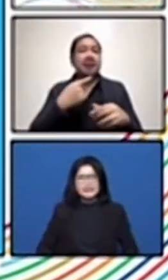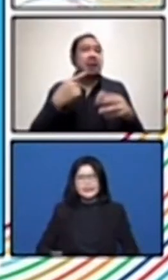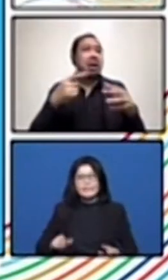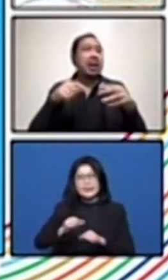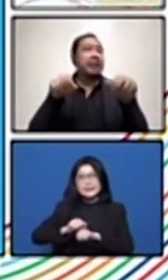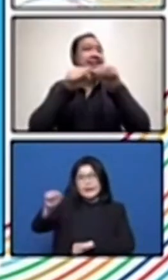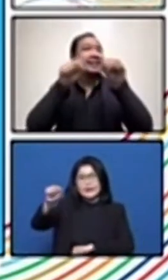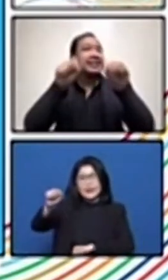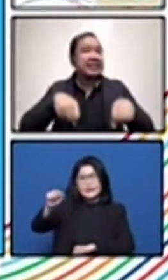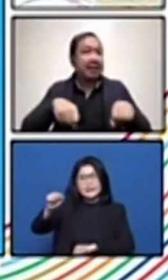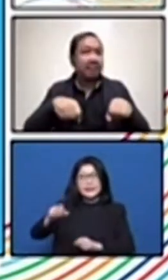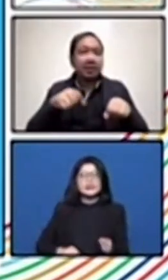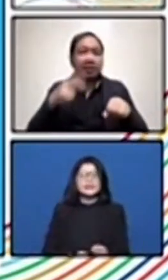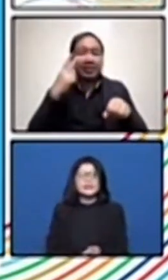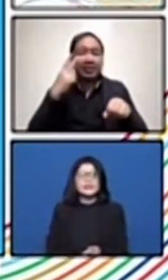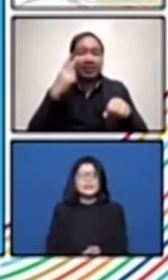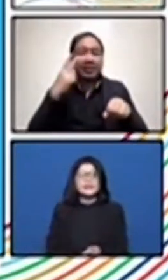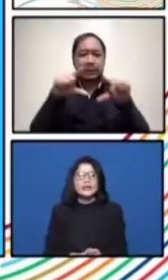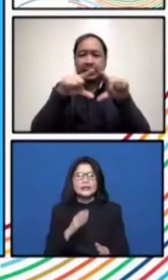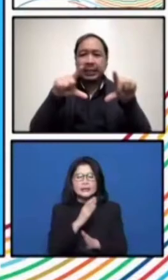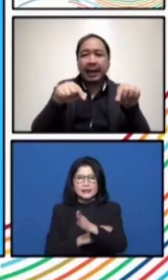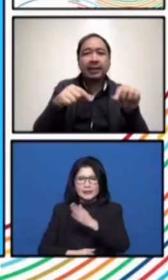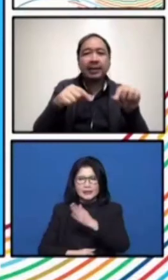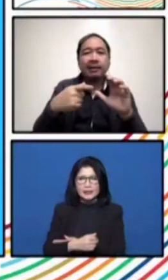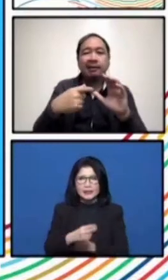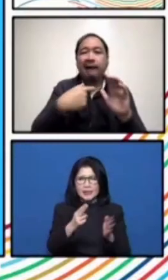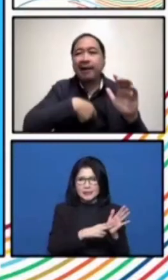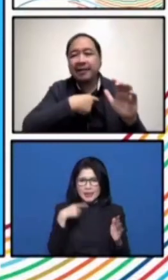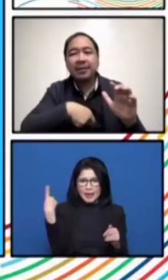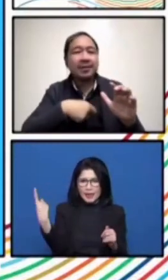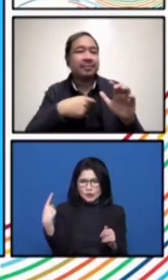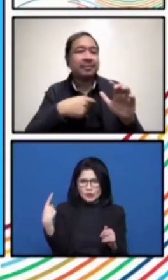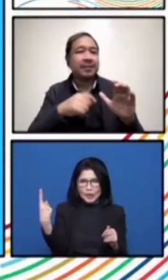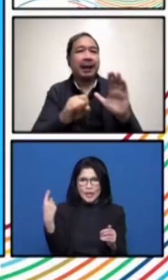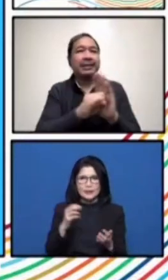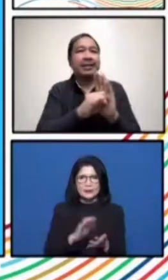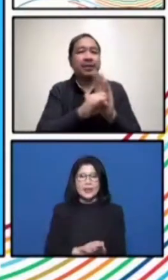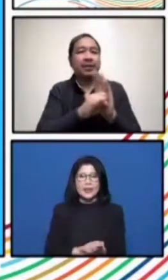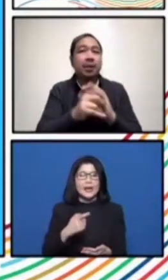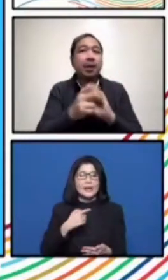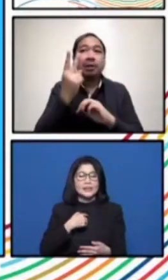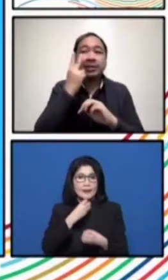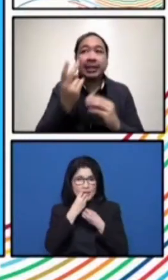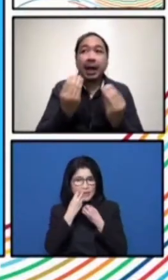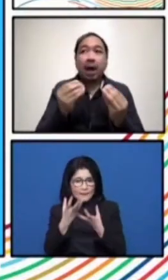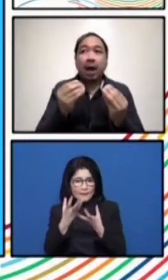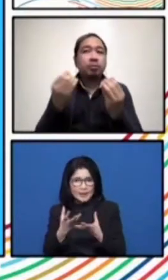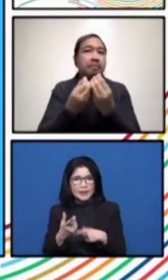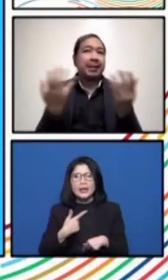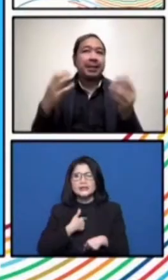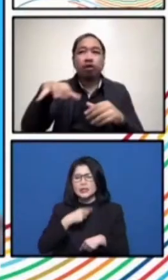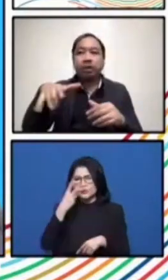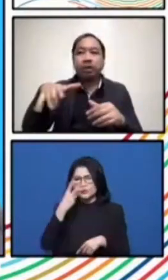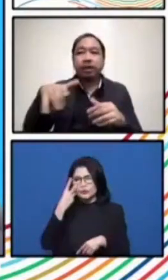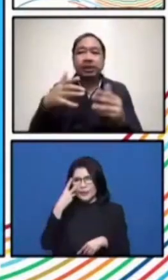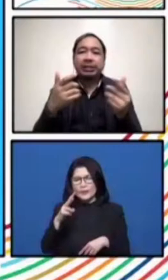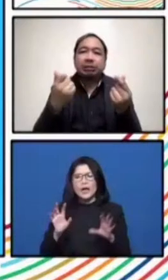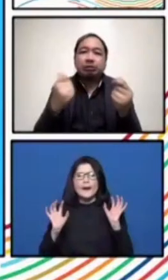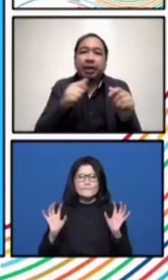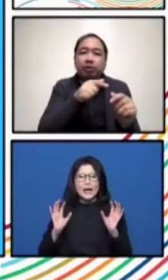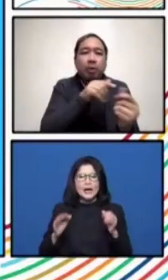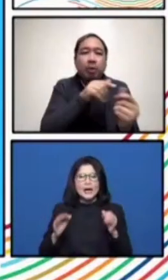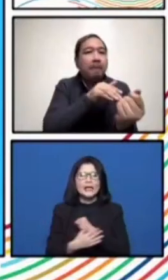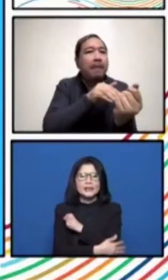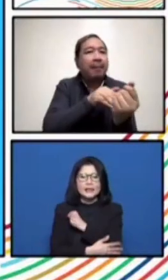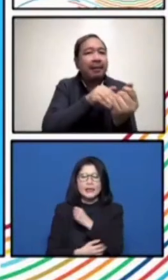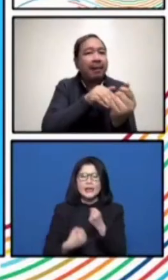say that we've we've we see countries really trying to move from the medical model of disability to a more human right